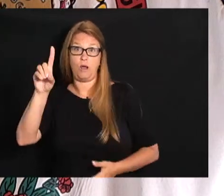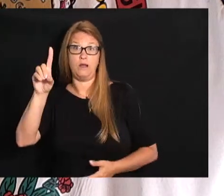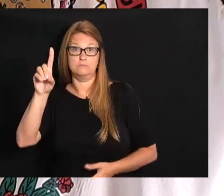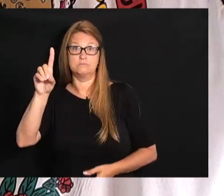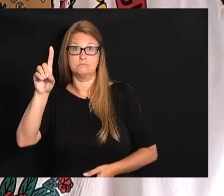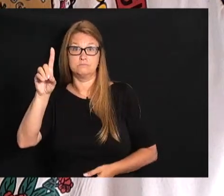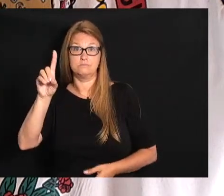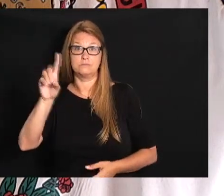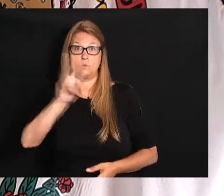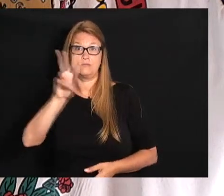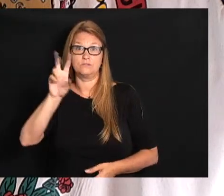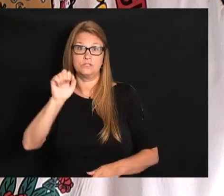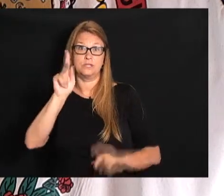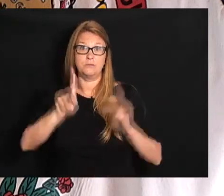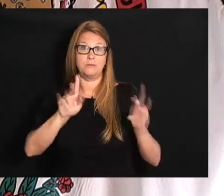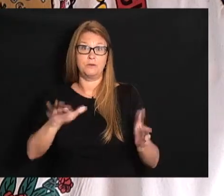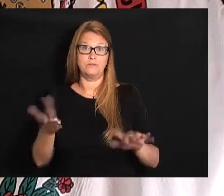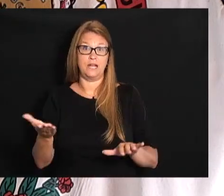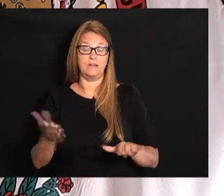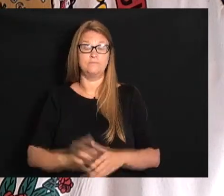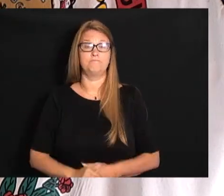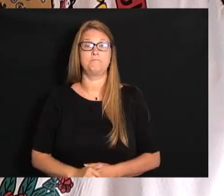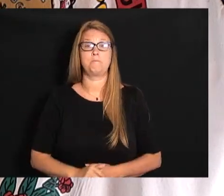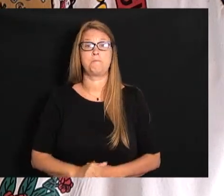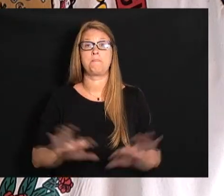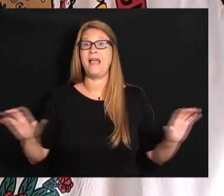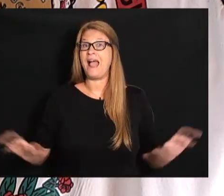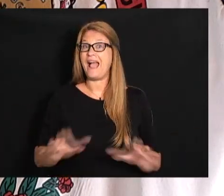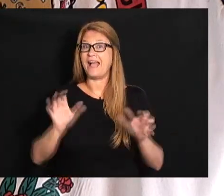lost. Our active numbers are